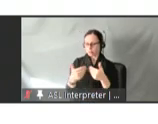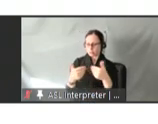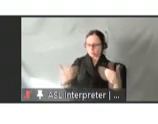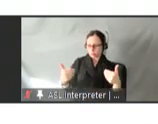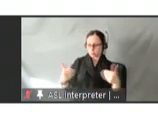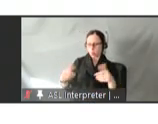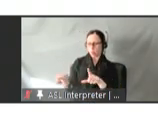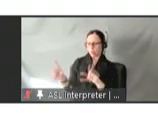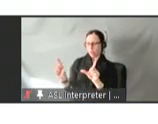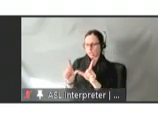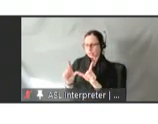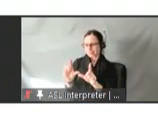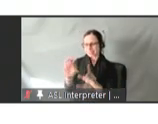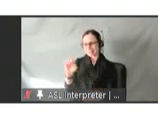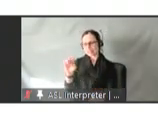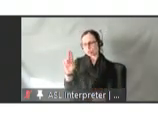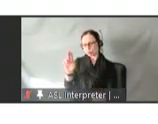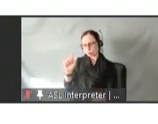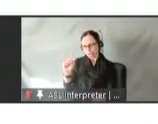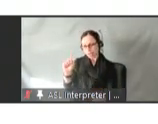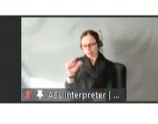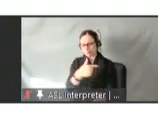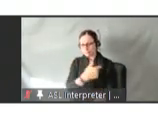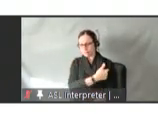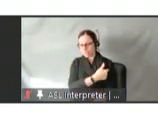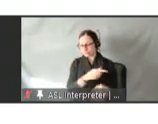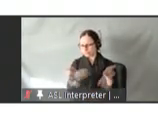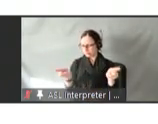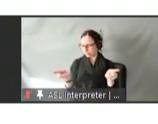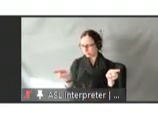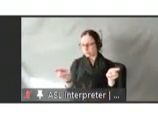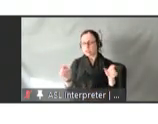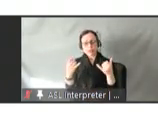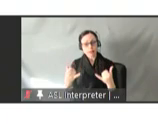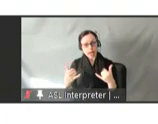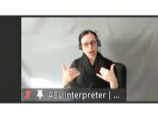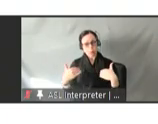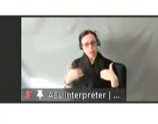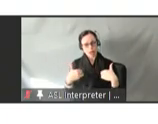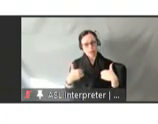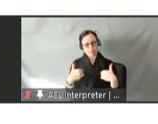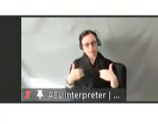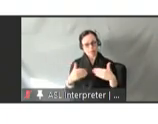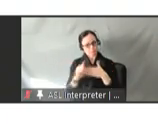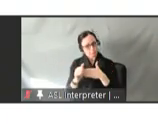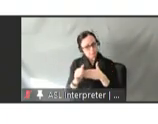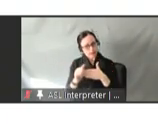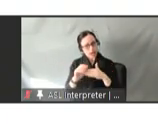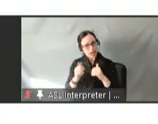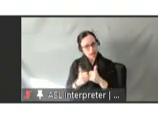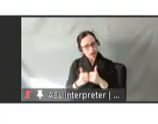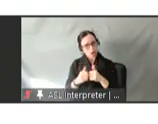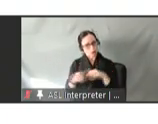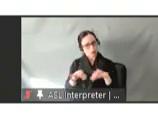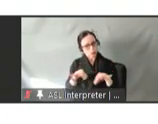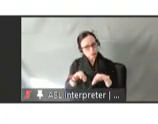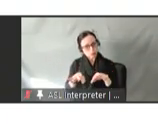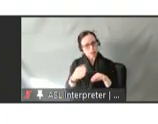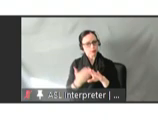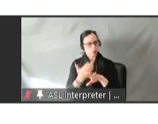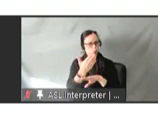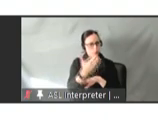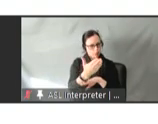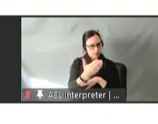a licensed or EUA vaccine. And we now have guidance that outlines how that can be submitted to an IIS so